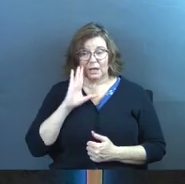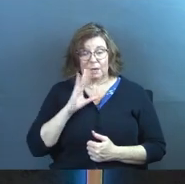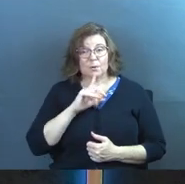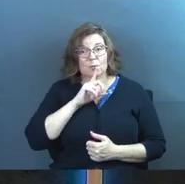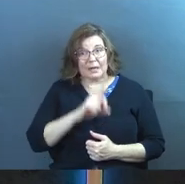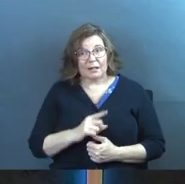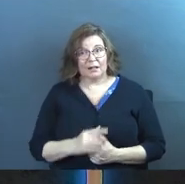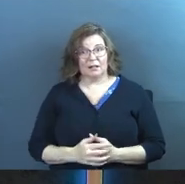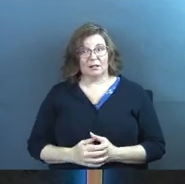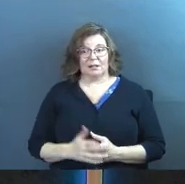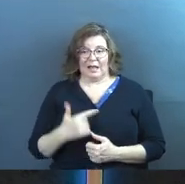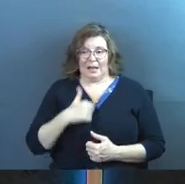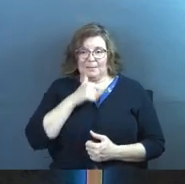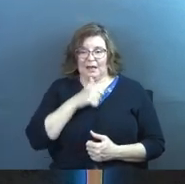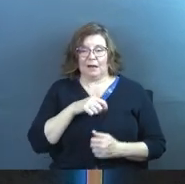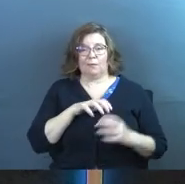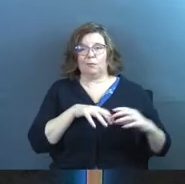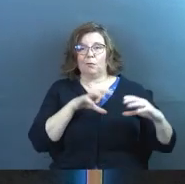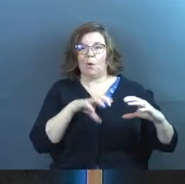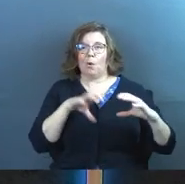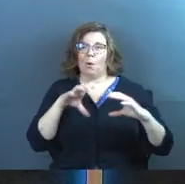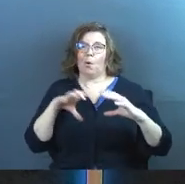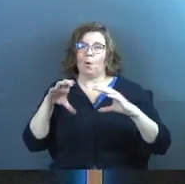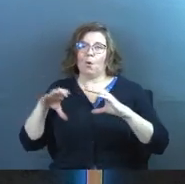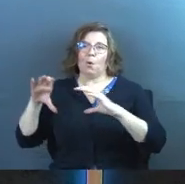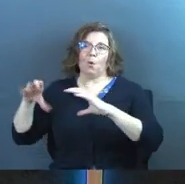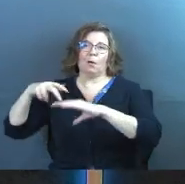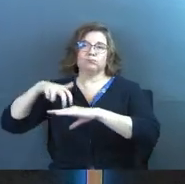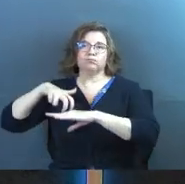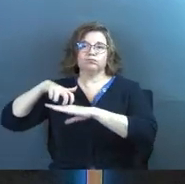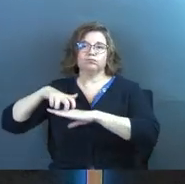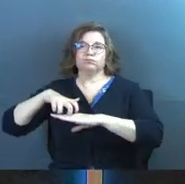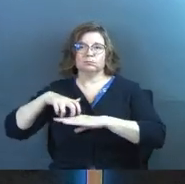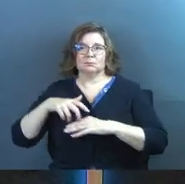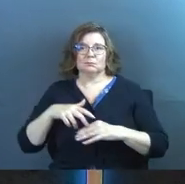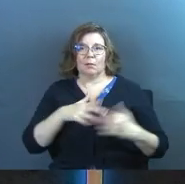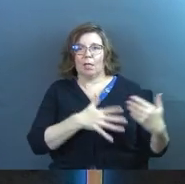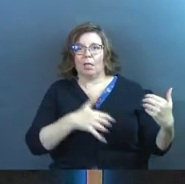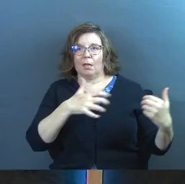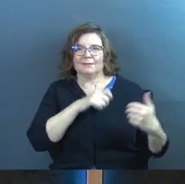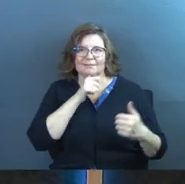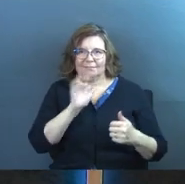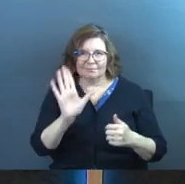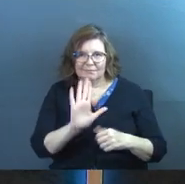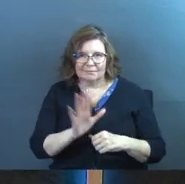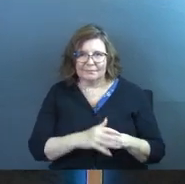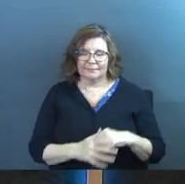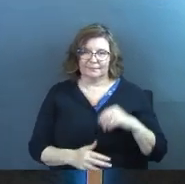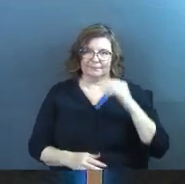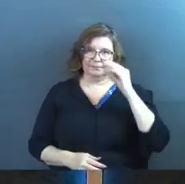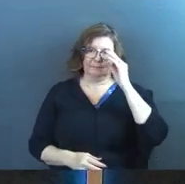going to be real. I'm not going to be floating around on some kind of cloud. No way.